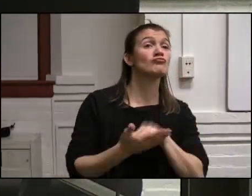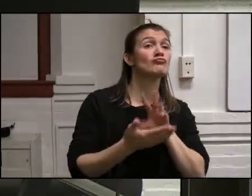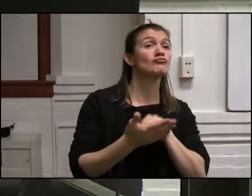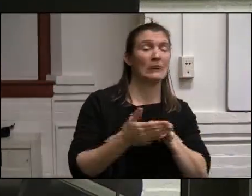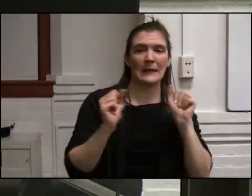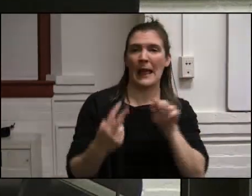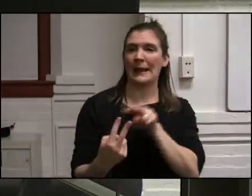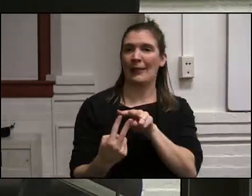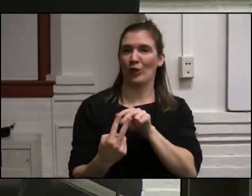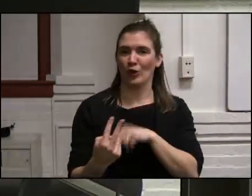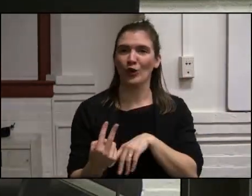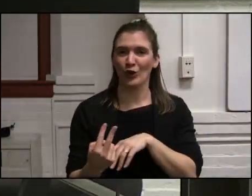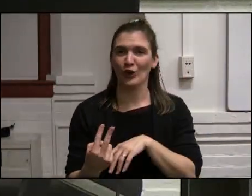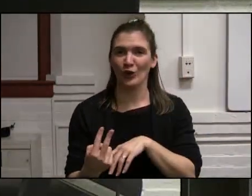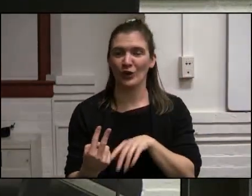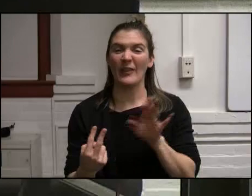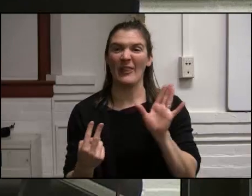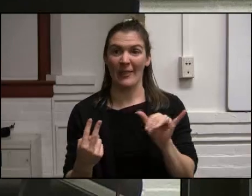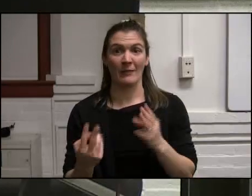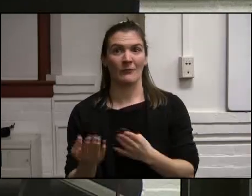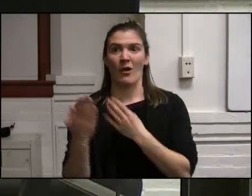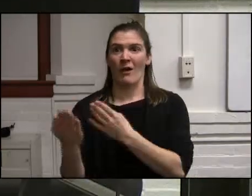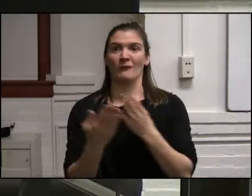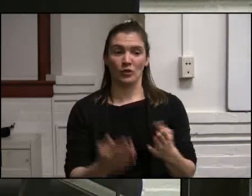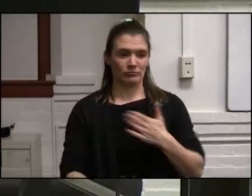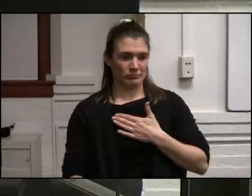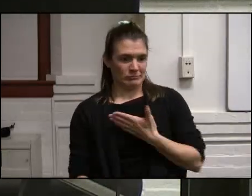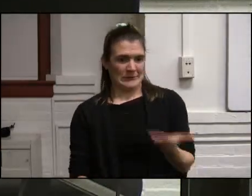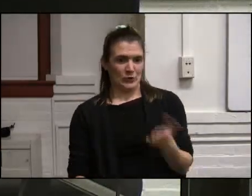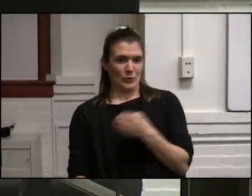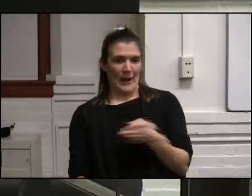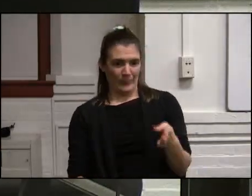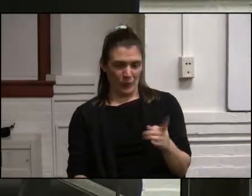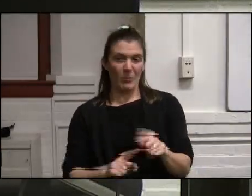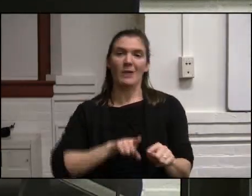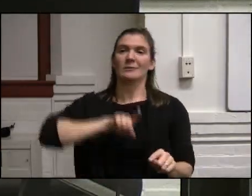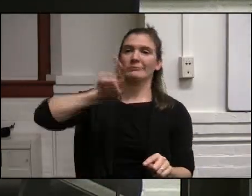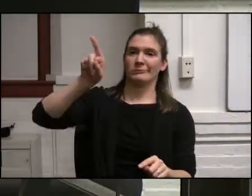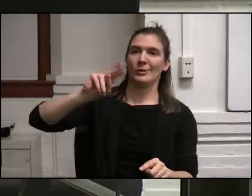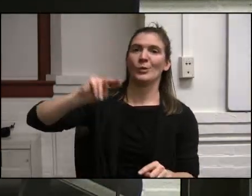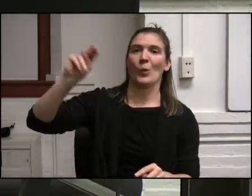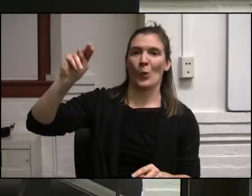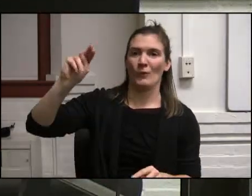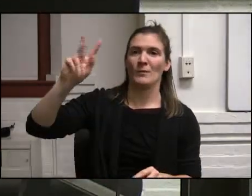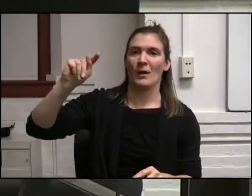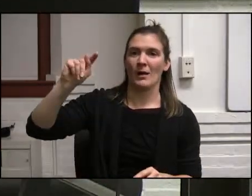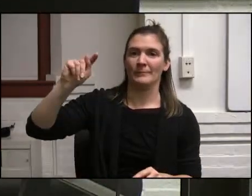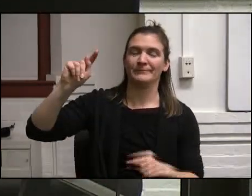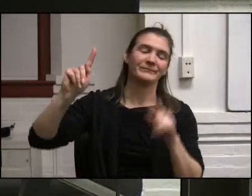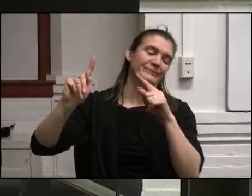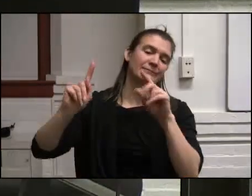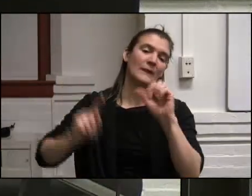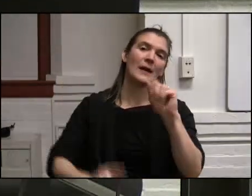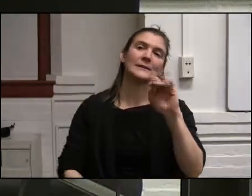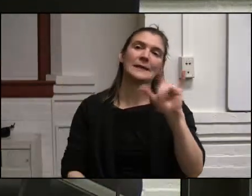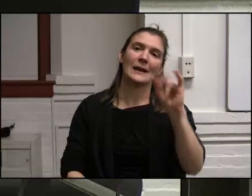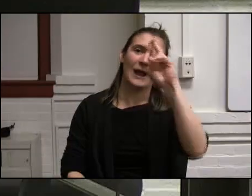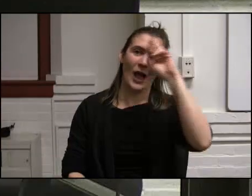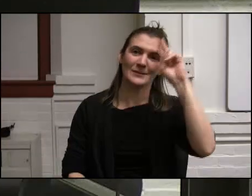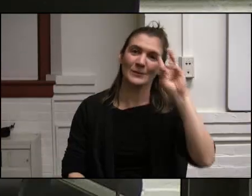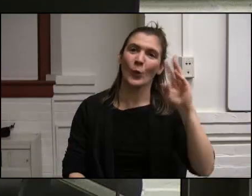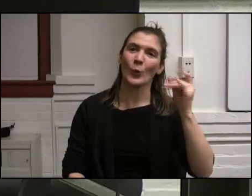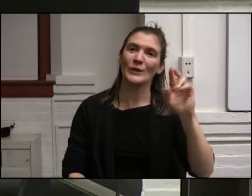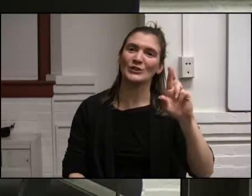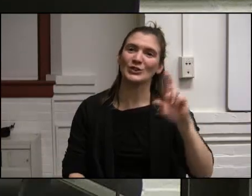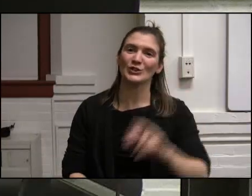are offered in our location and also up at Mount Ascutney Hospital in